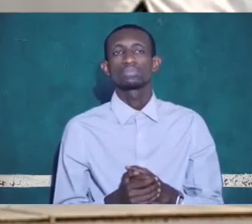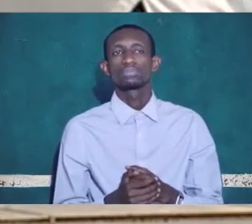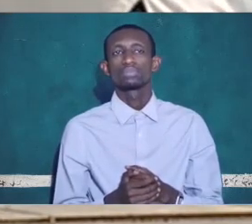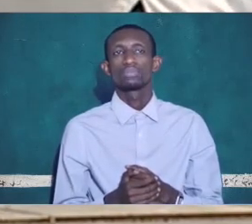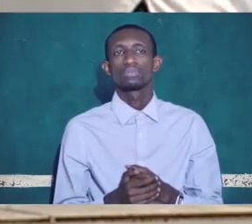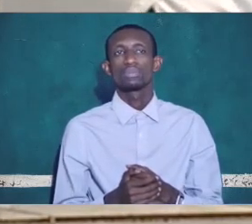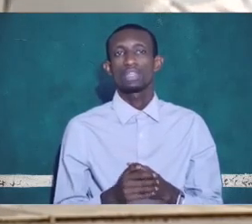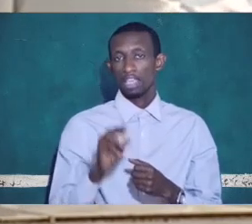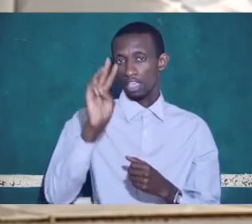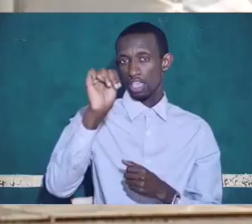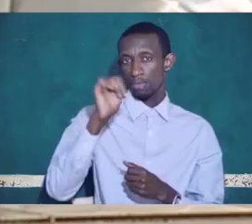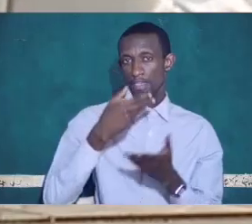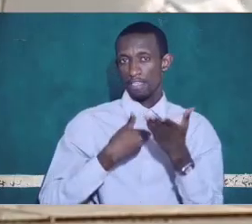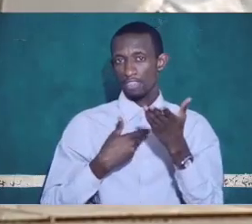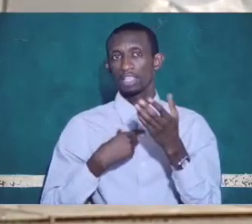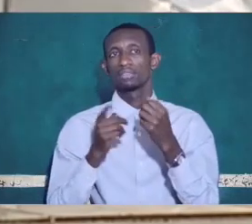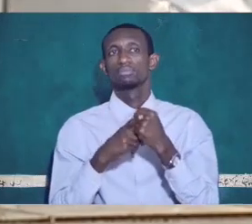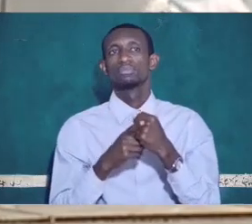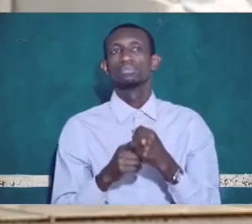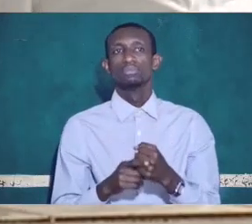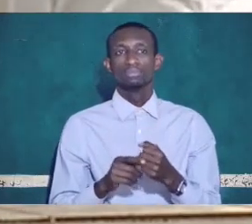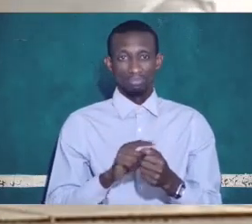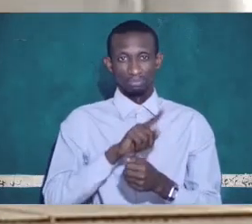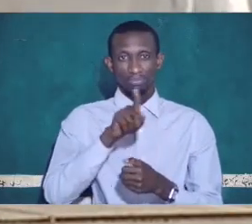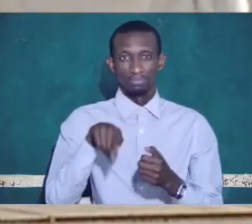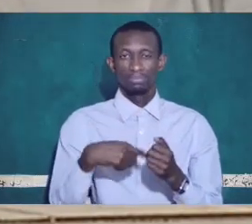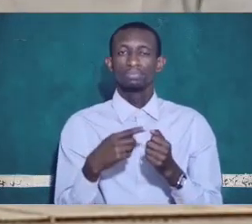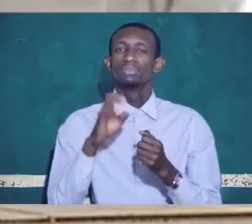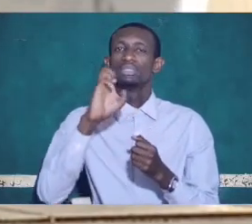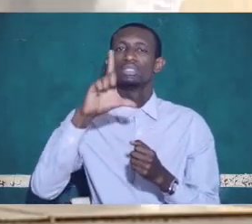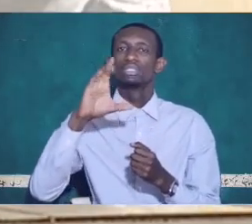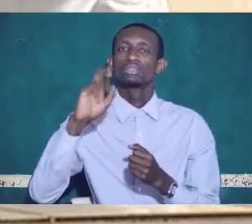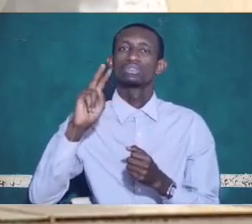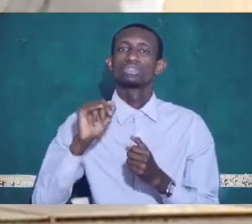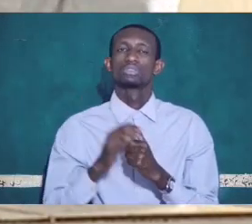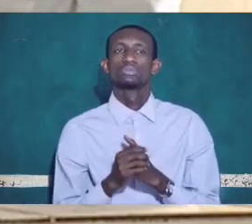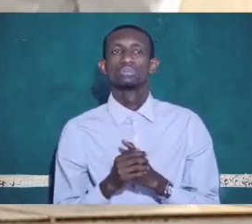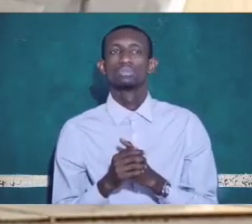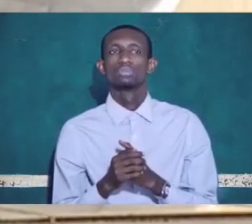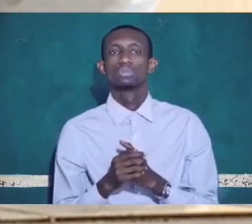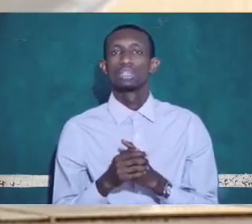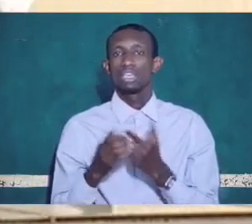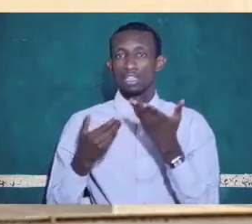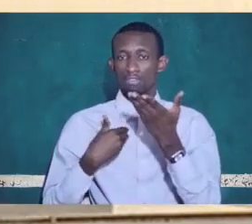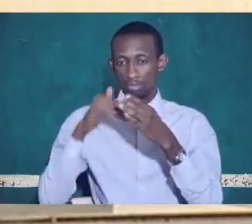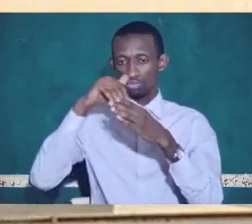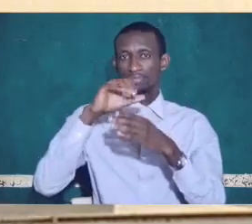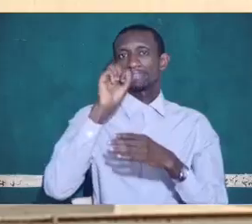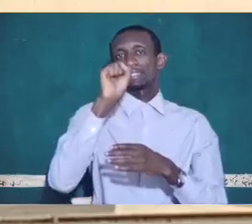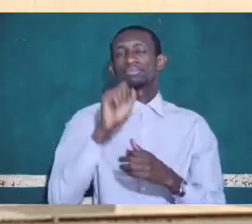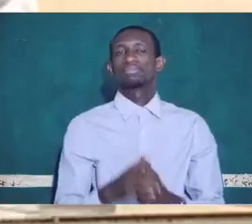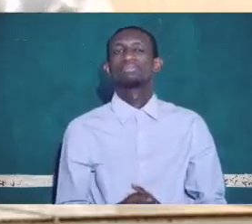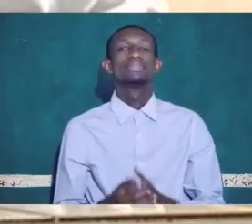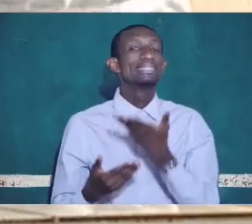to the third energy level. So this is the electronic configuration of sulfur. For